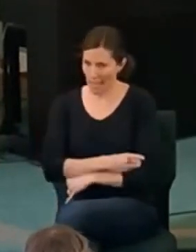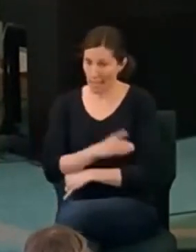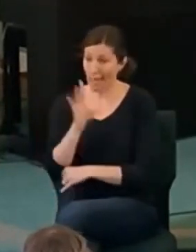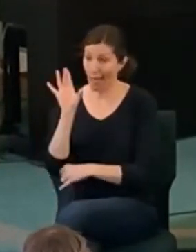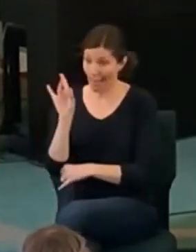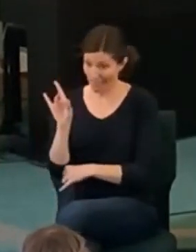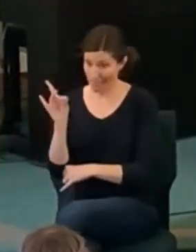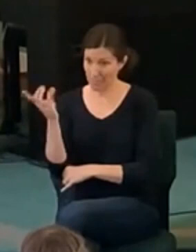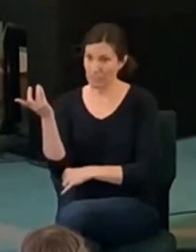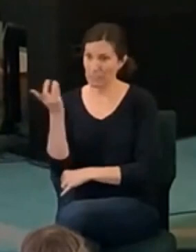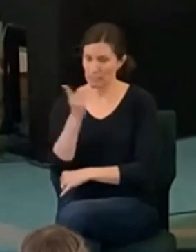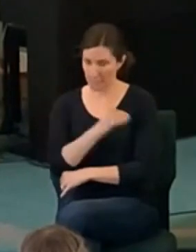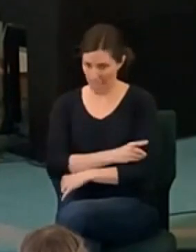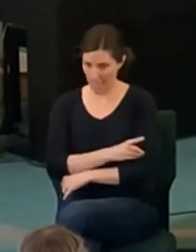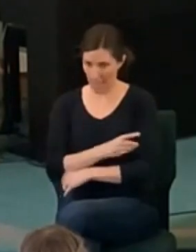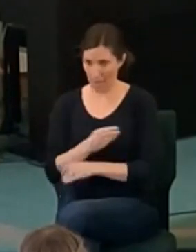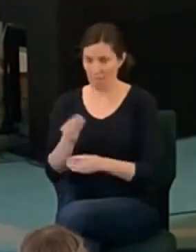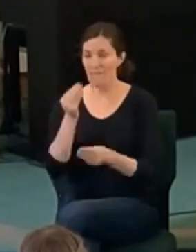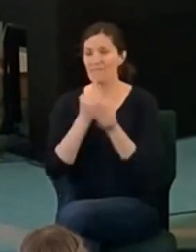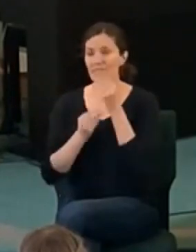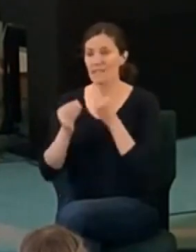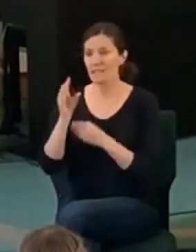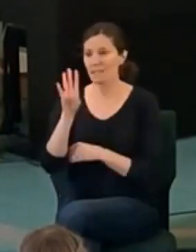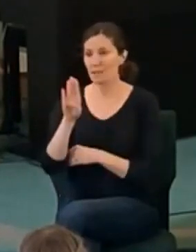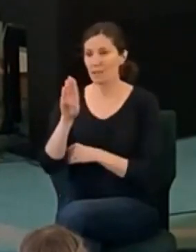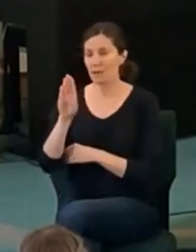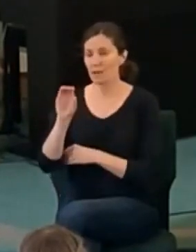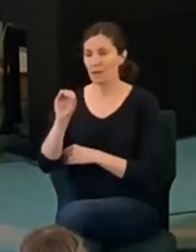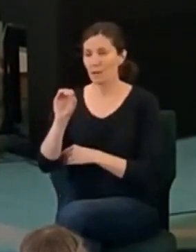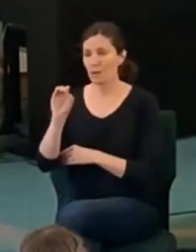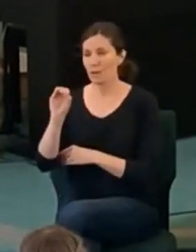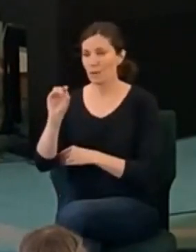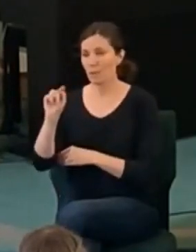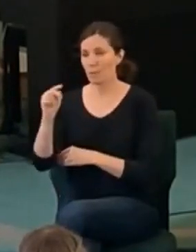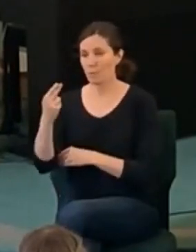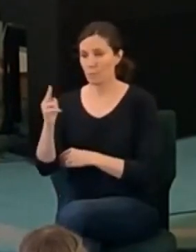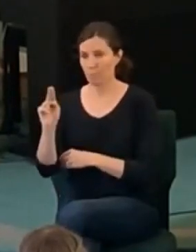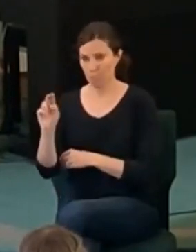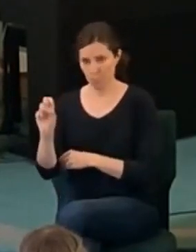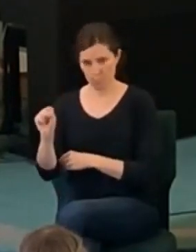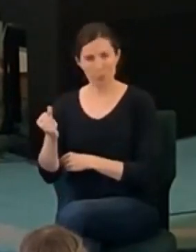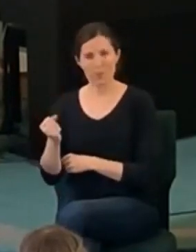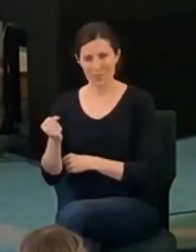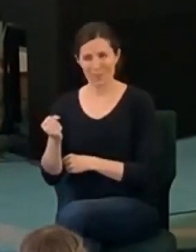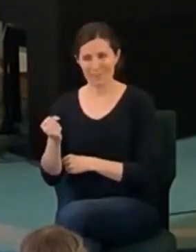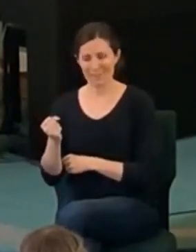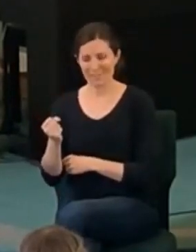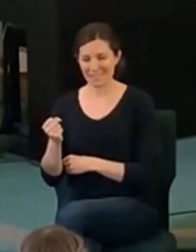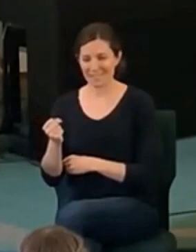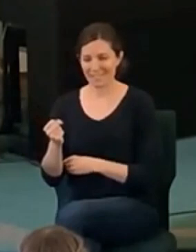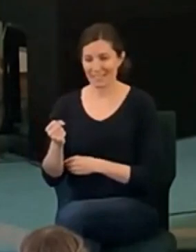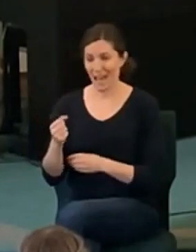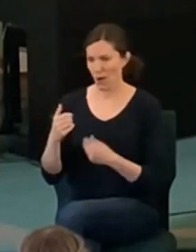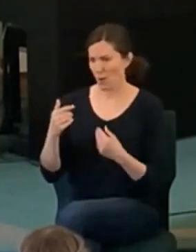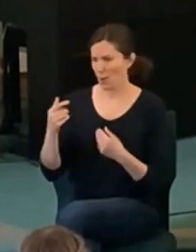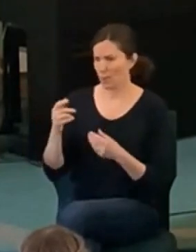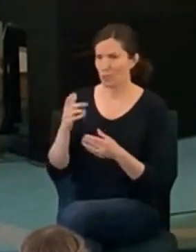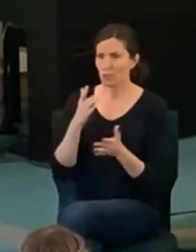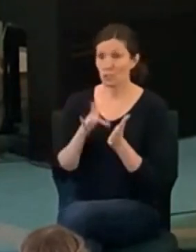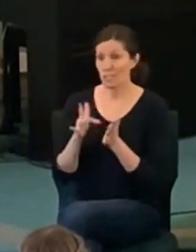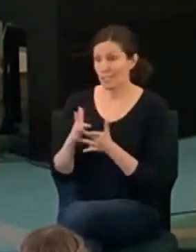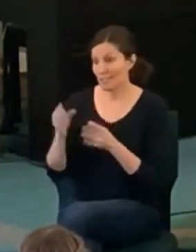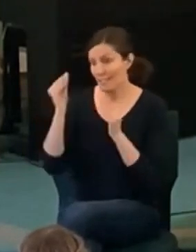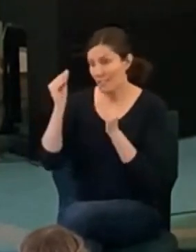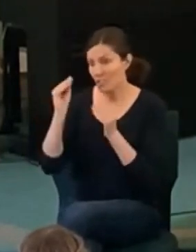temple early in the morning, and he's been teaching there. He's teaching there, and this is probably the next day after